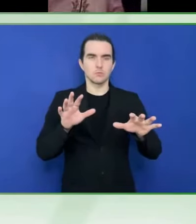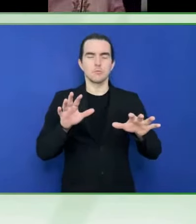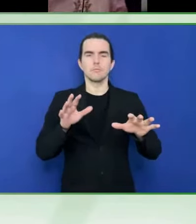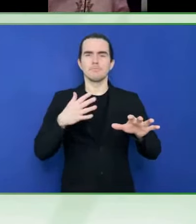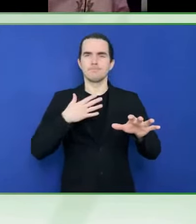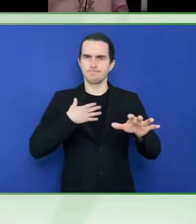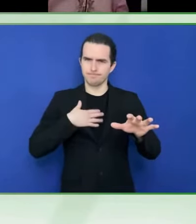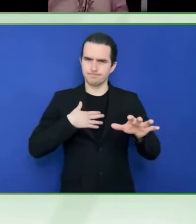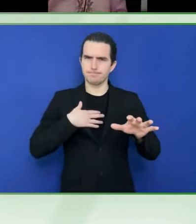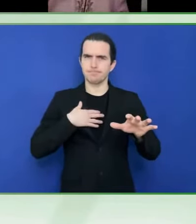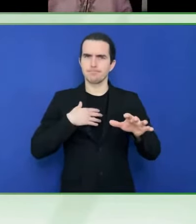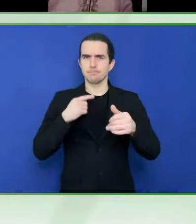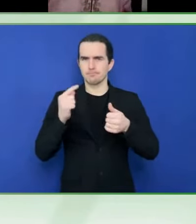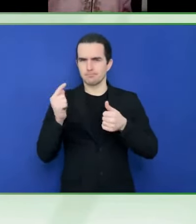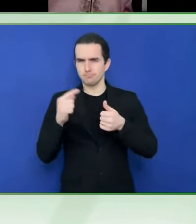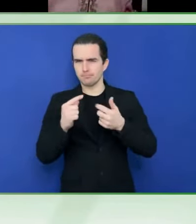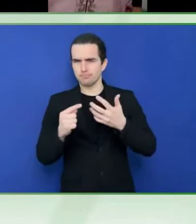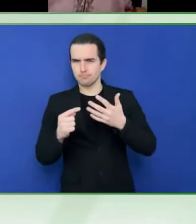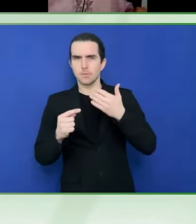please.